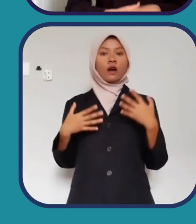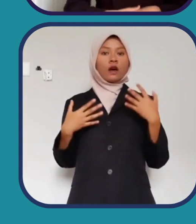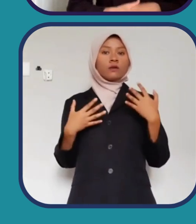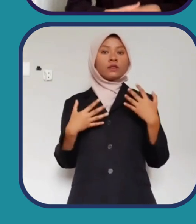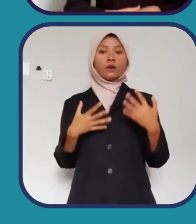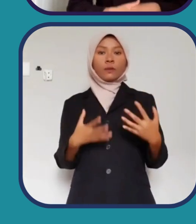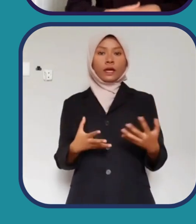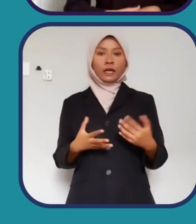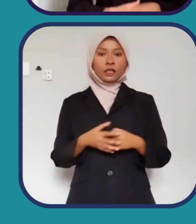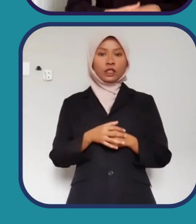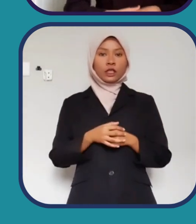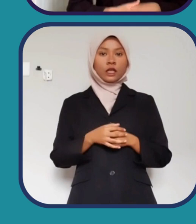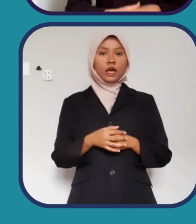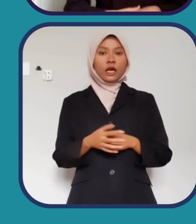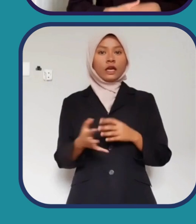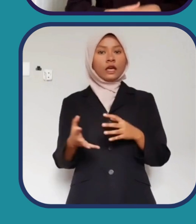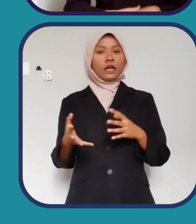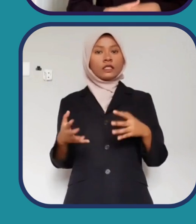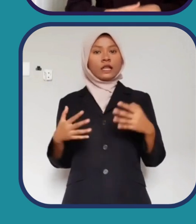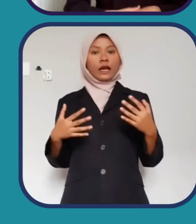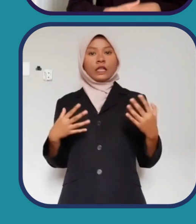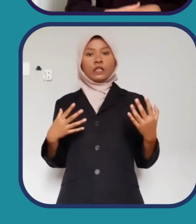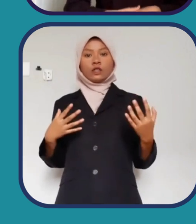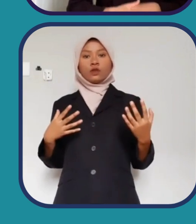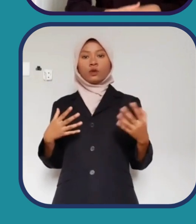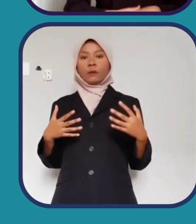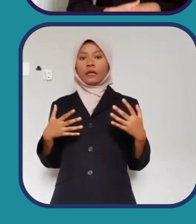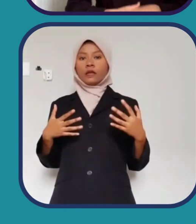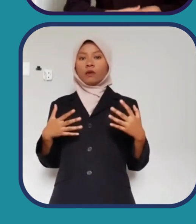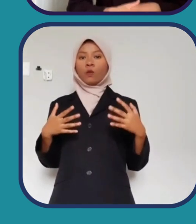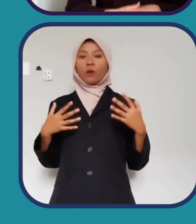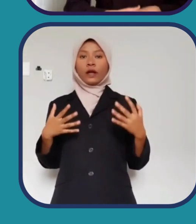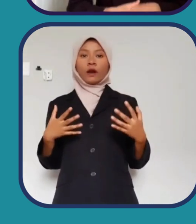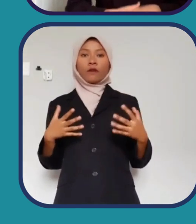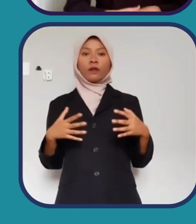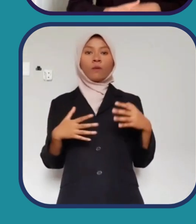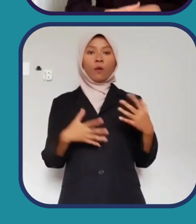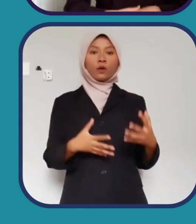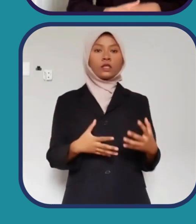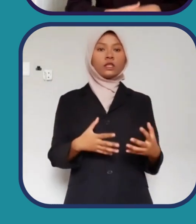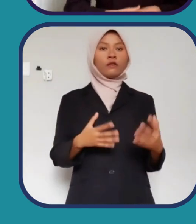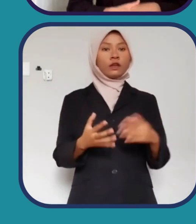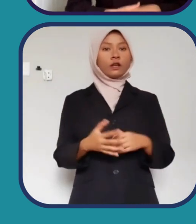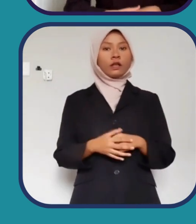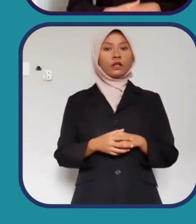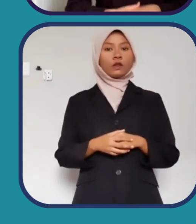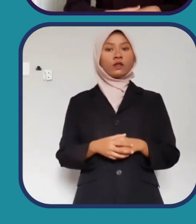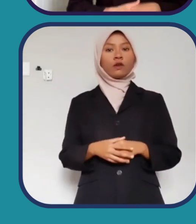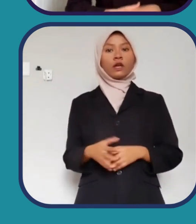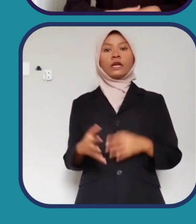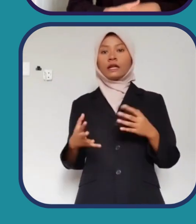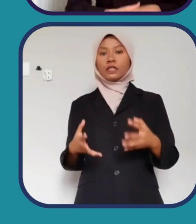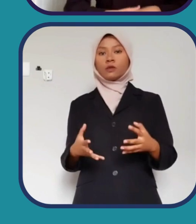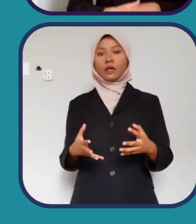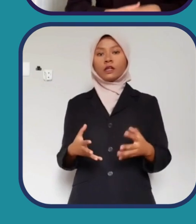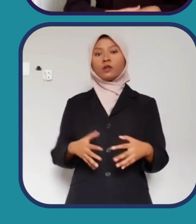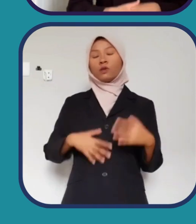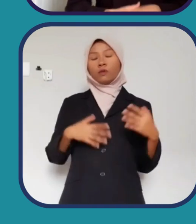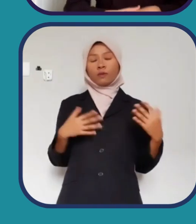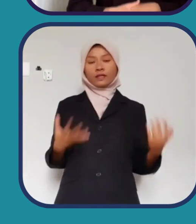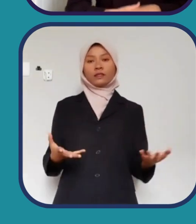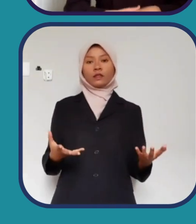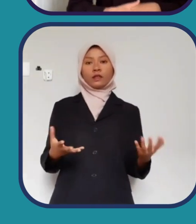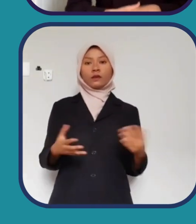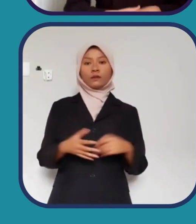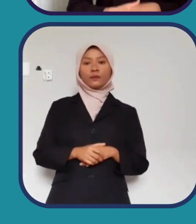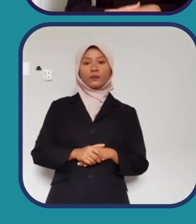of so many nations, it is likely to be one of the most difficult language for English speakers